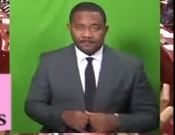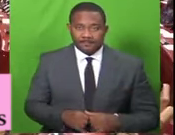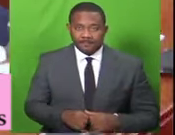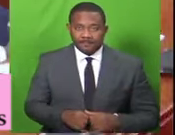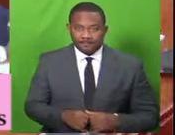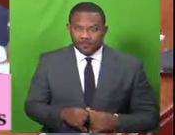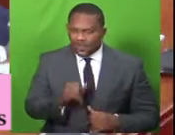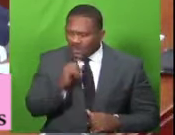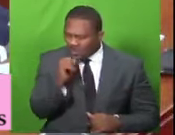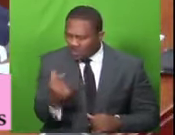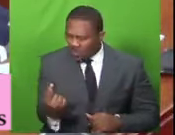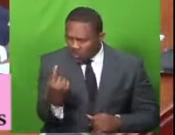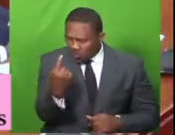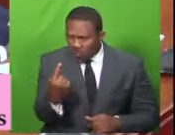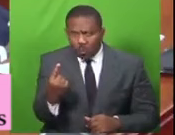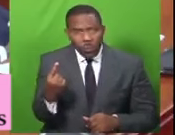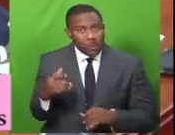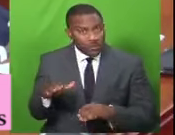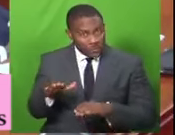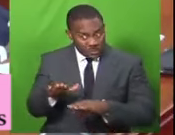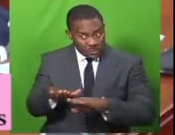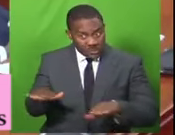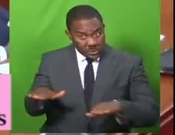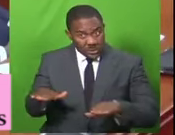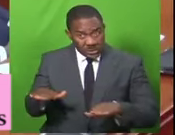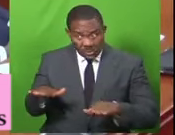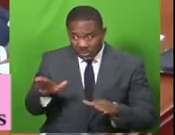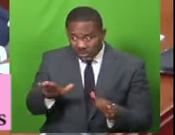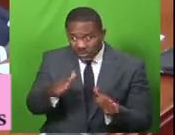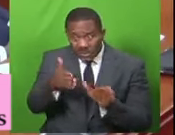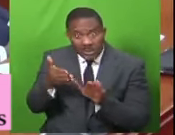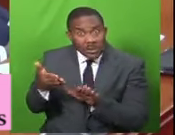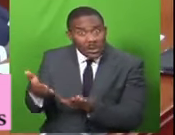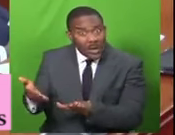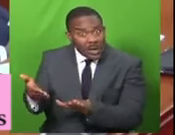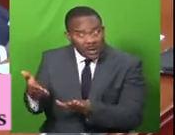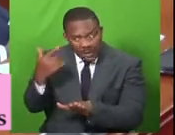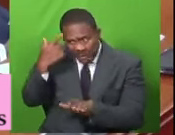not a single child has died as a result of the outbreak.